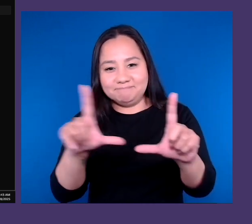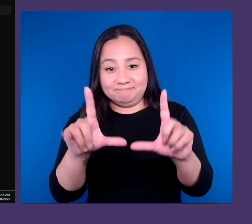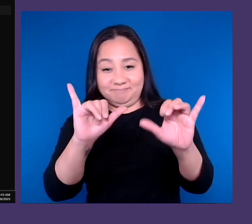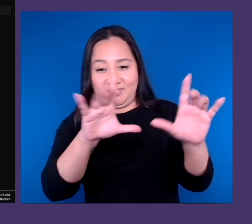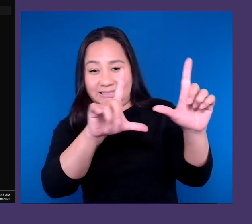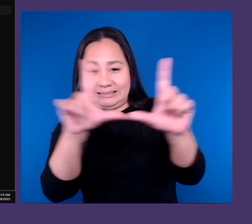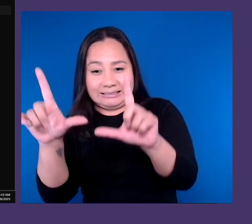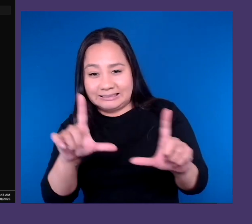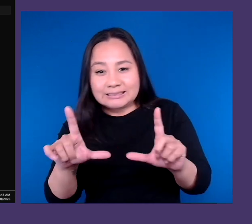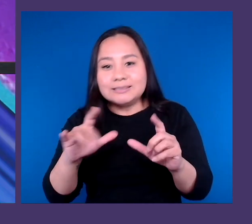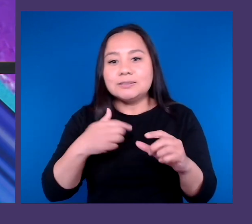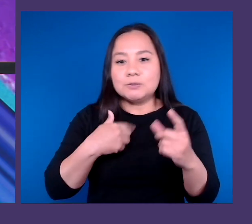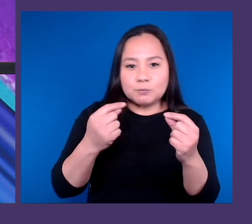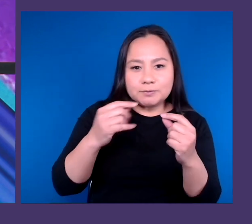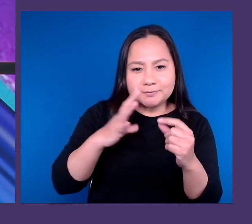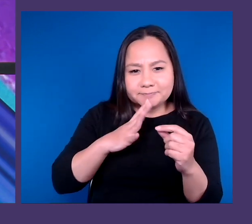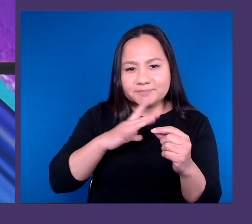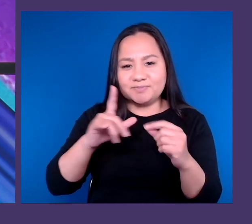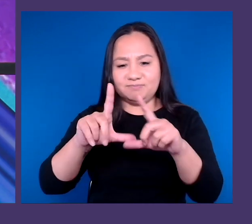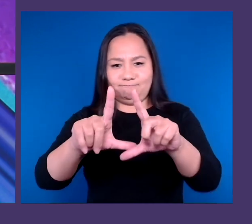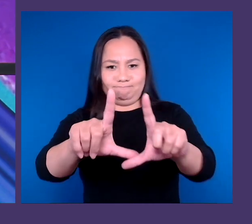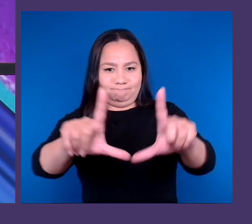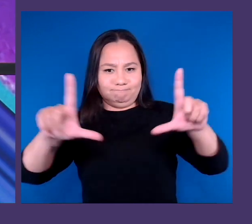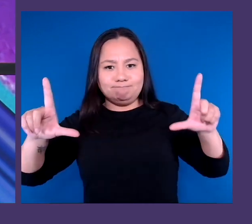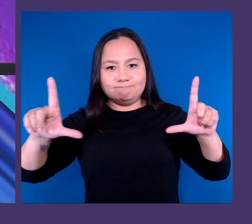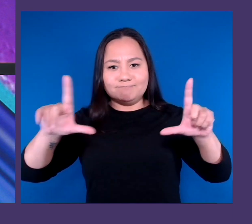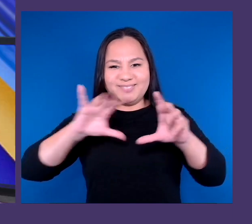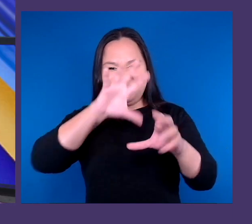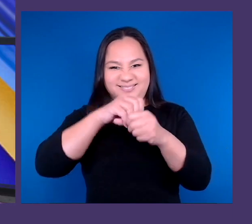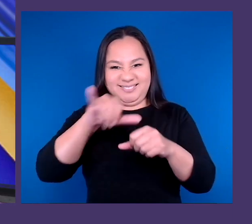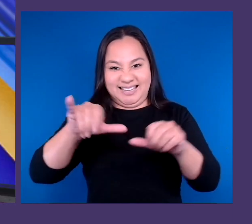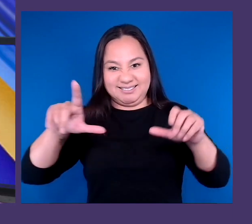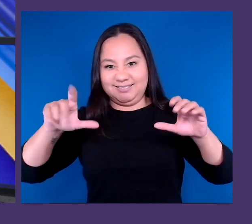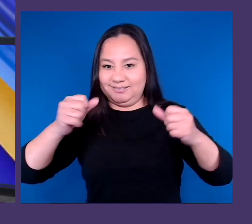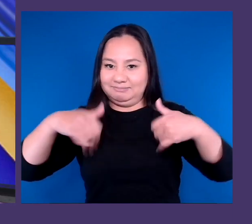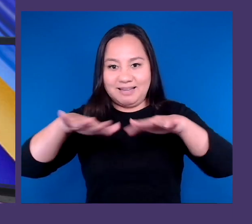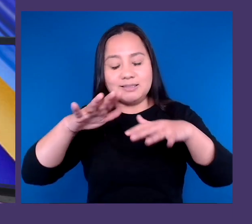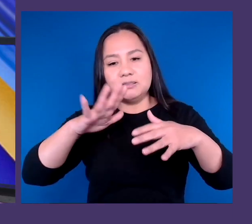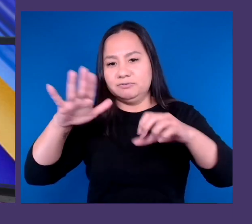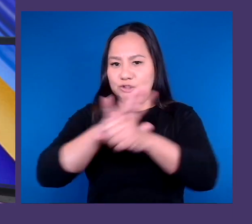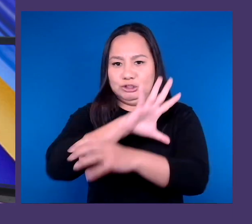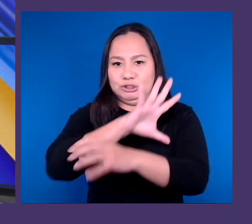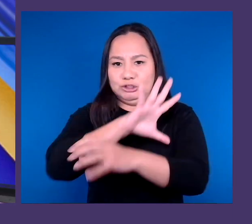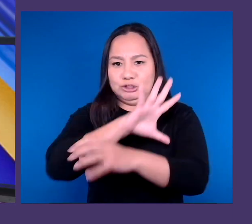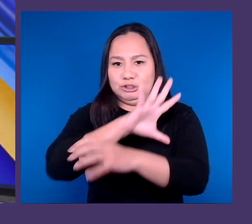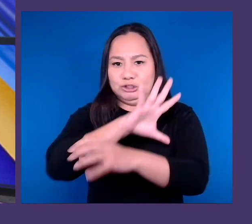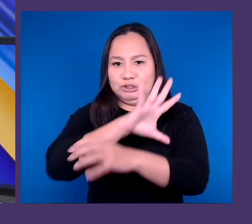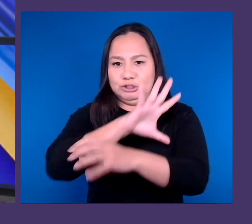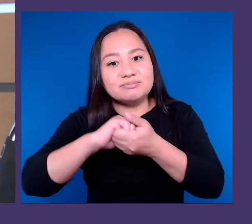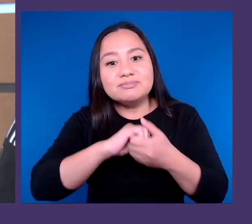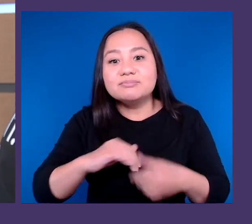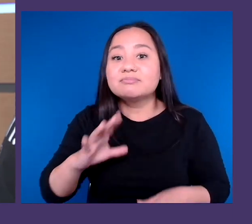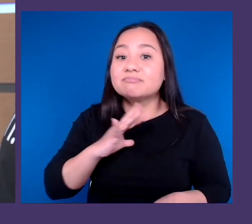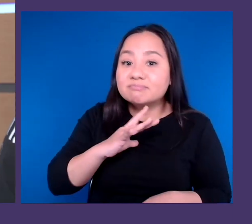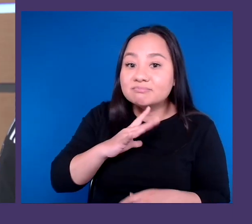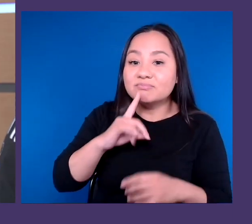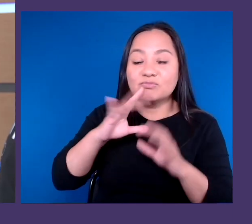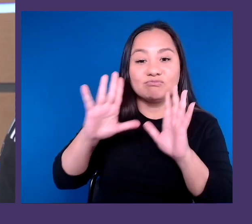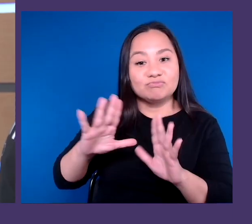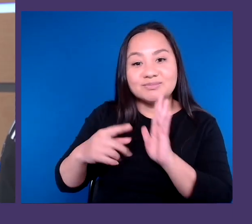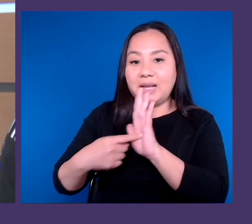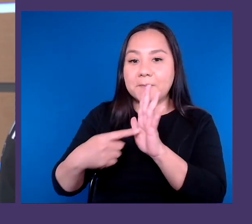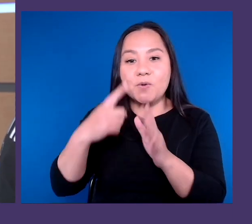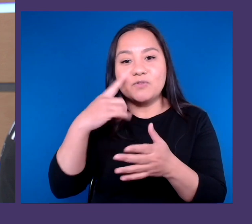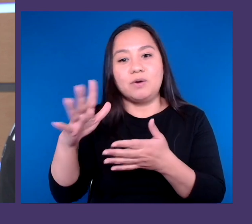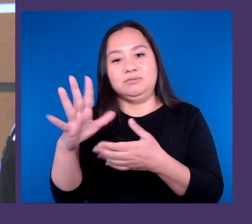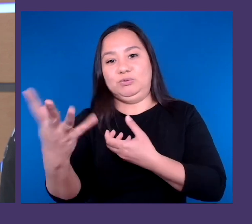then fully collaborate inside Word. Yeah, it's a great example of inclusive design because we sure. hear from a lot of people, they want teams to sort of calm down a